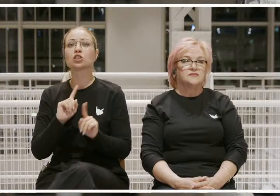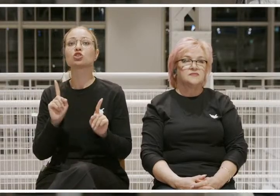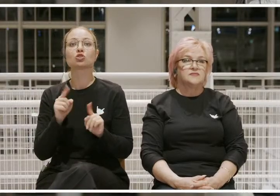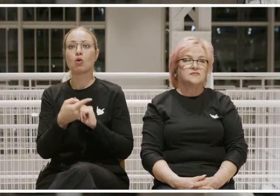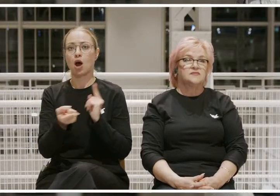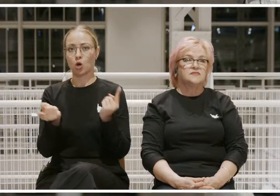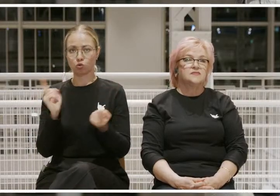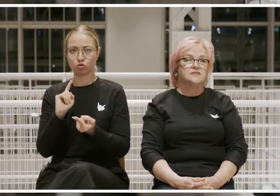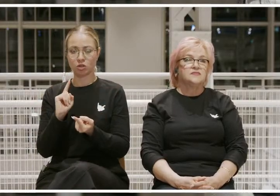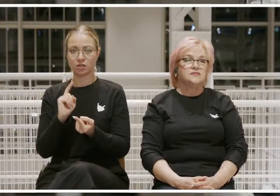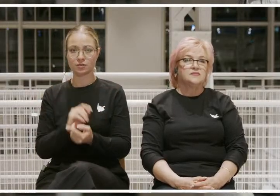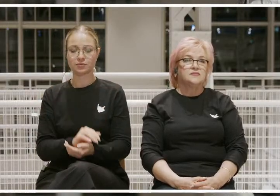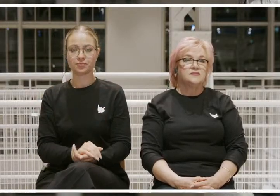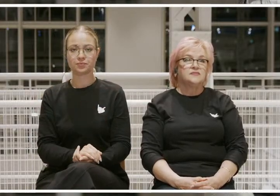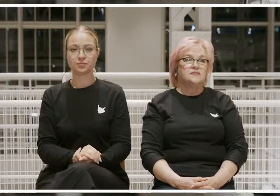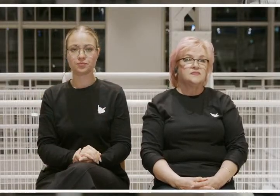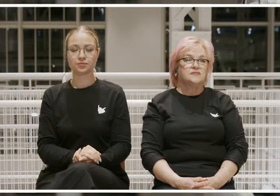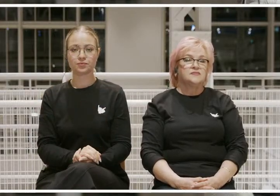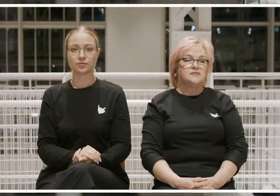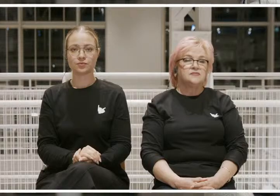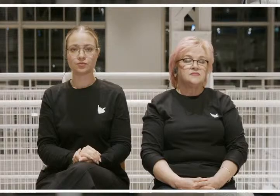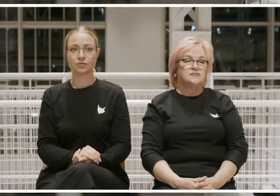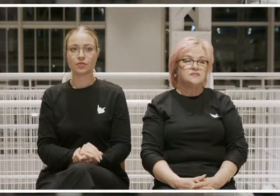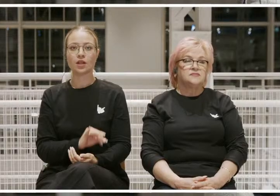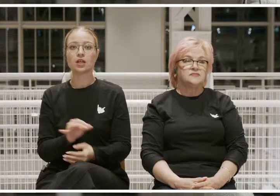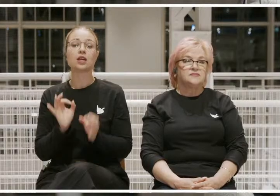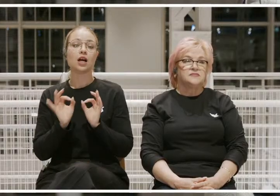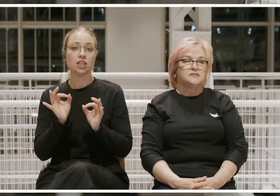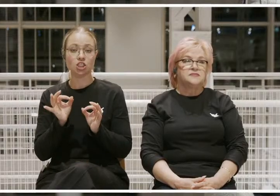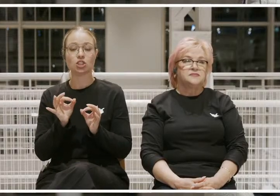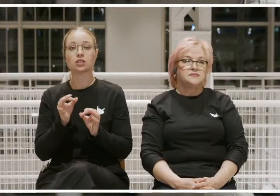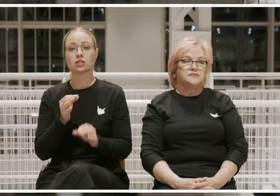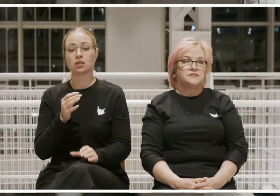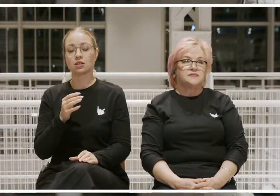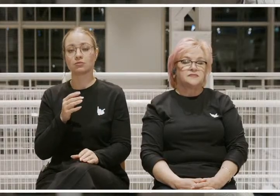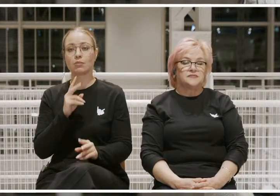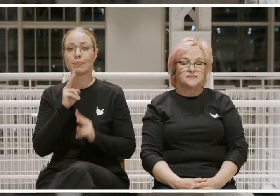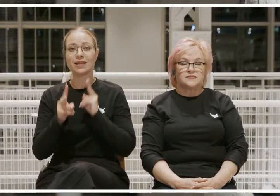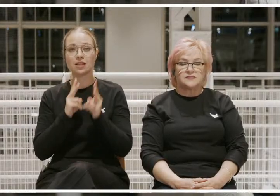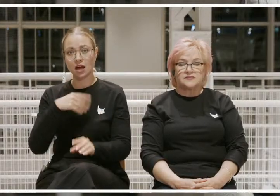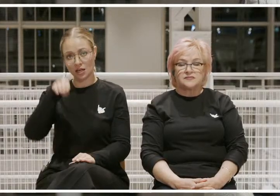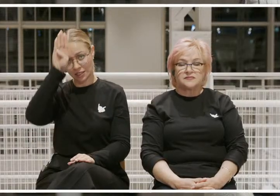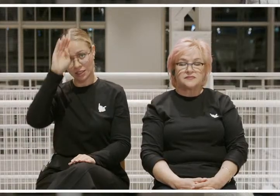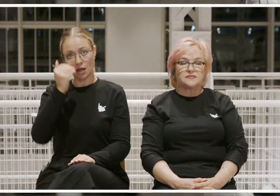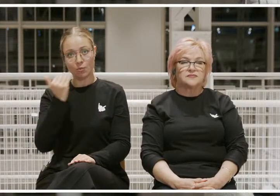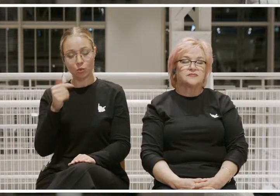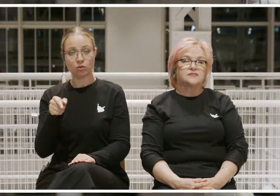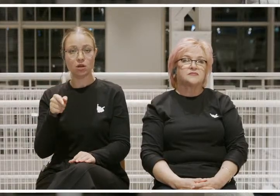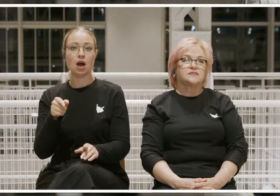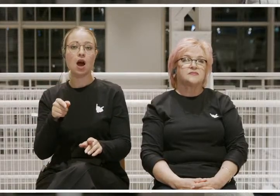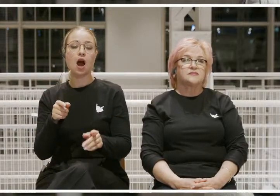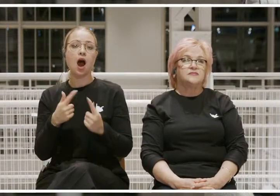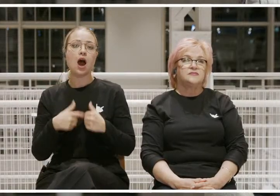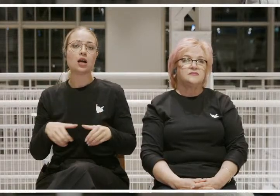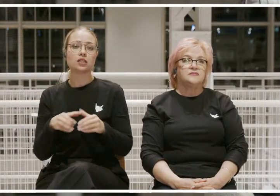And Istanbul Biennial, of course, is organizing an exhibition where we